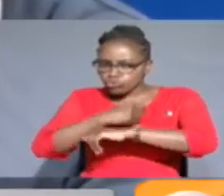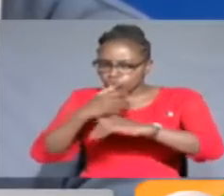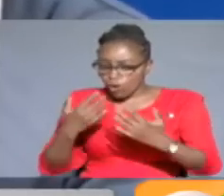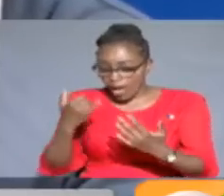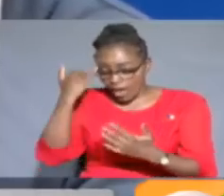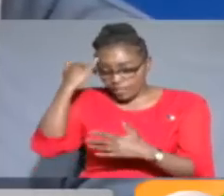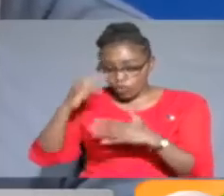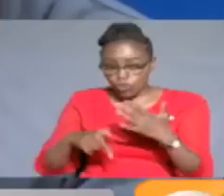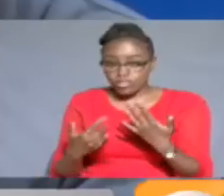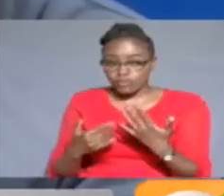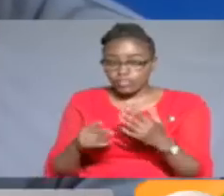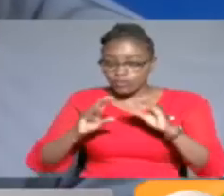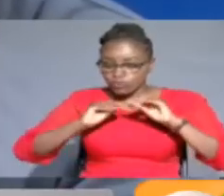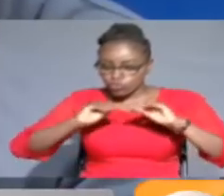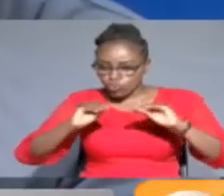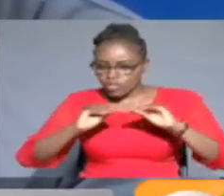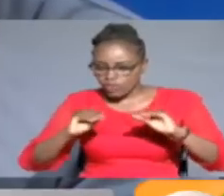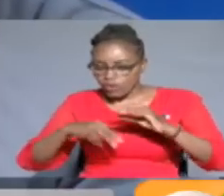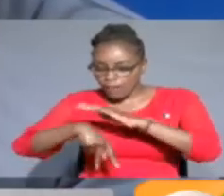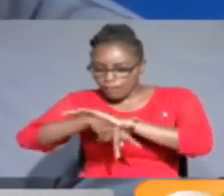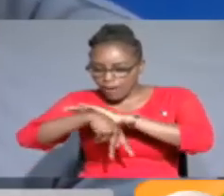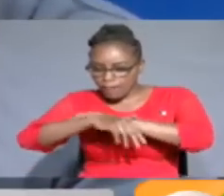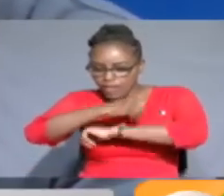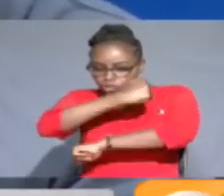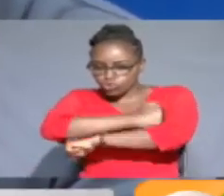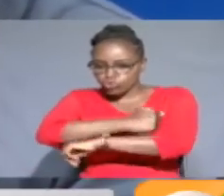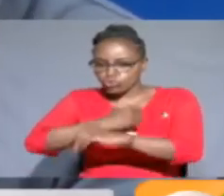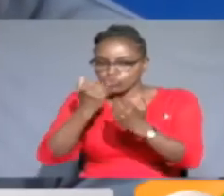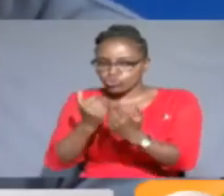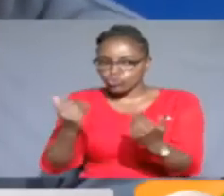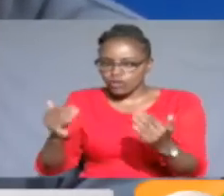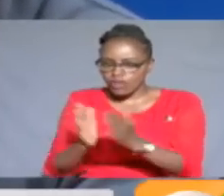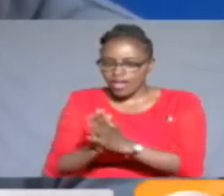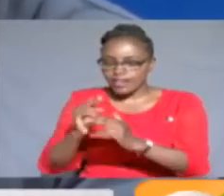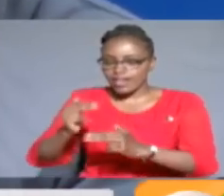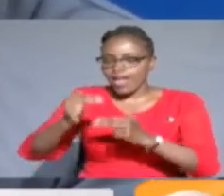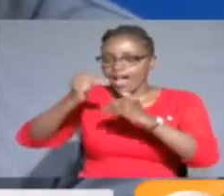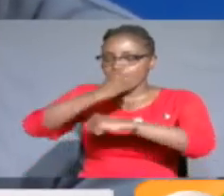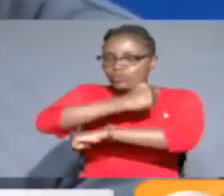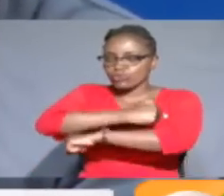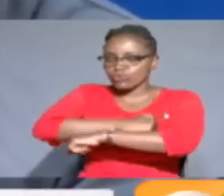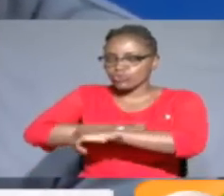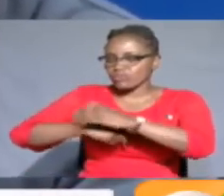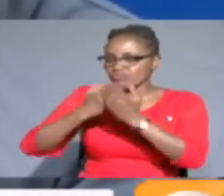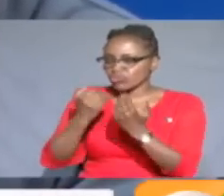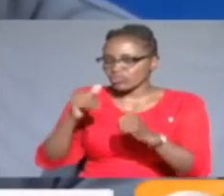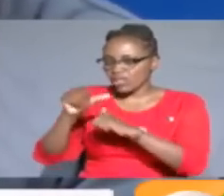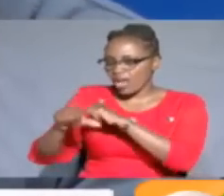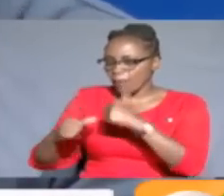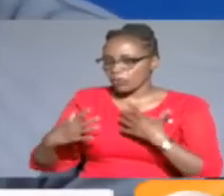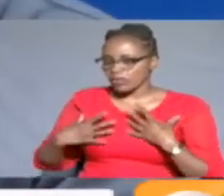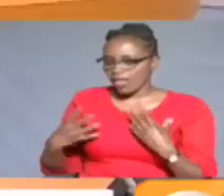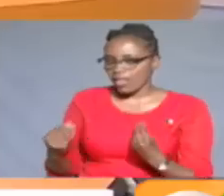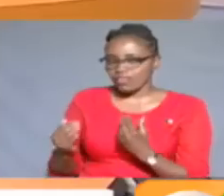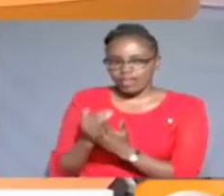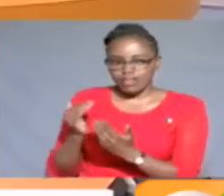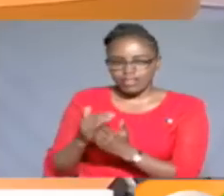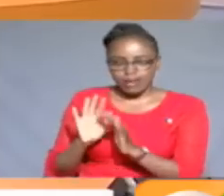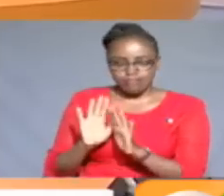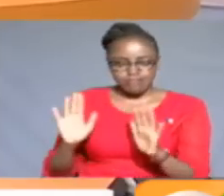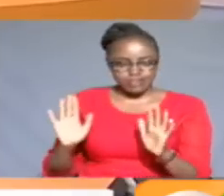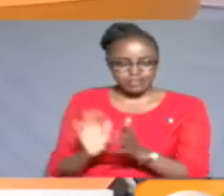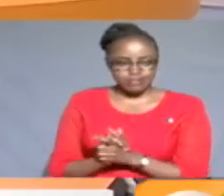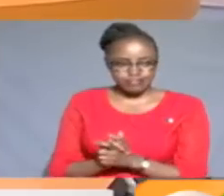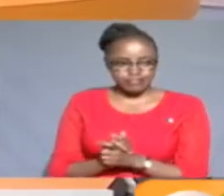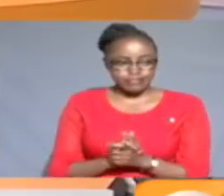idea is to educate the primary school children and the high school children about healthcare awareness. That's,